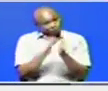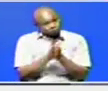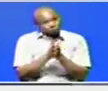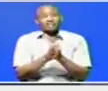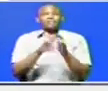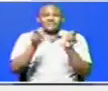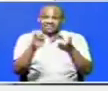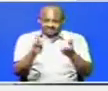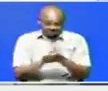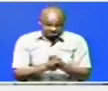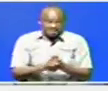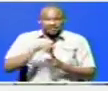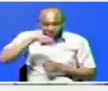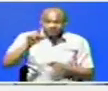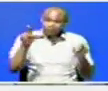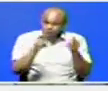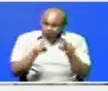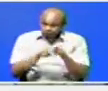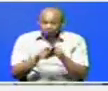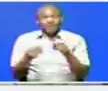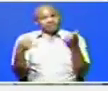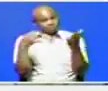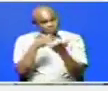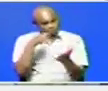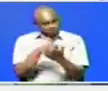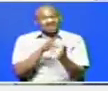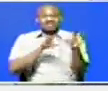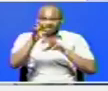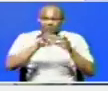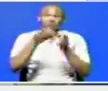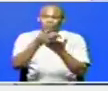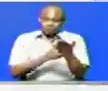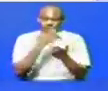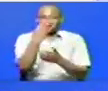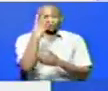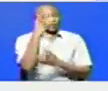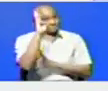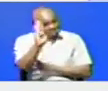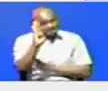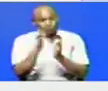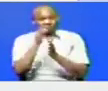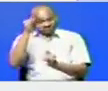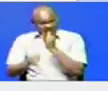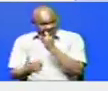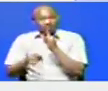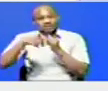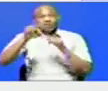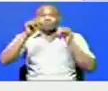media. They will need to also provide a draft form 34B and the final, so that they can be